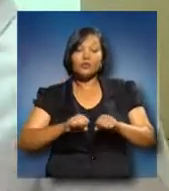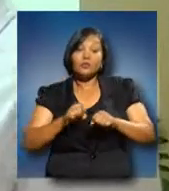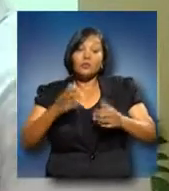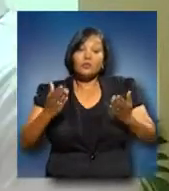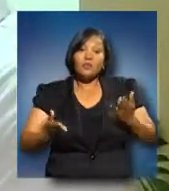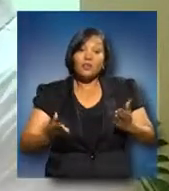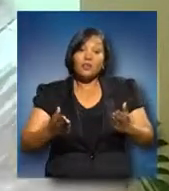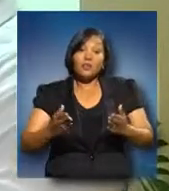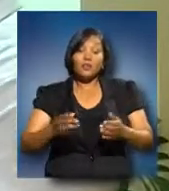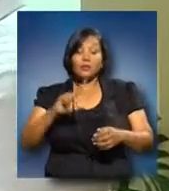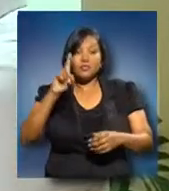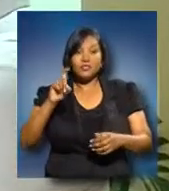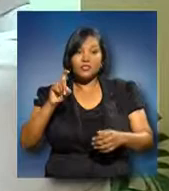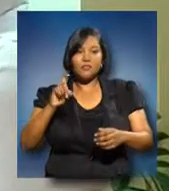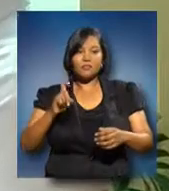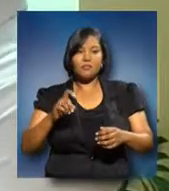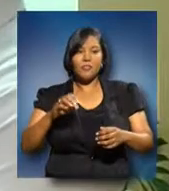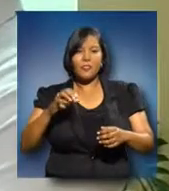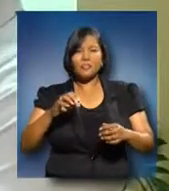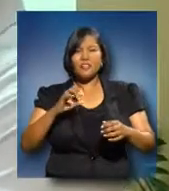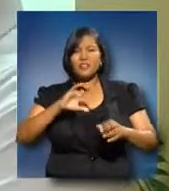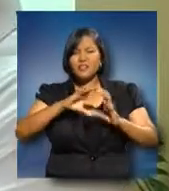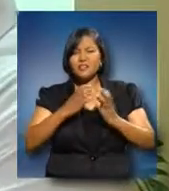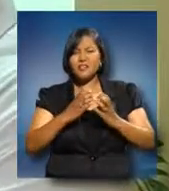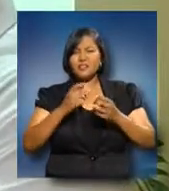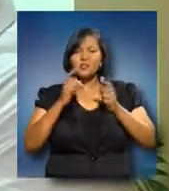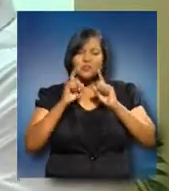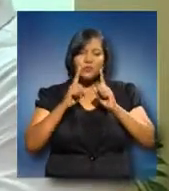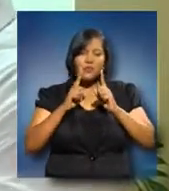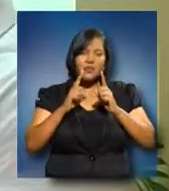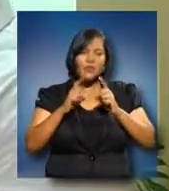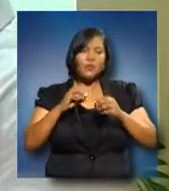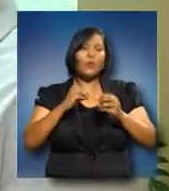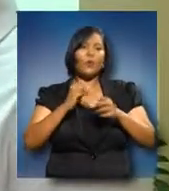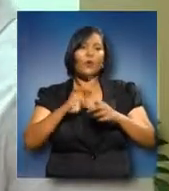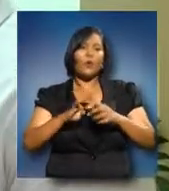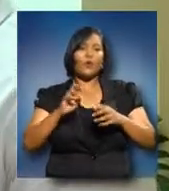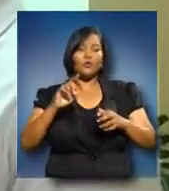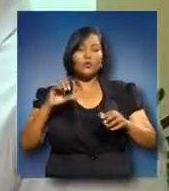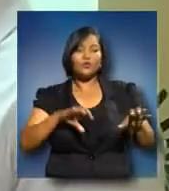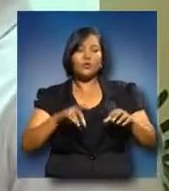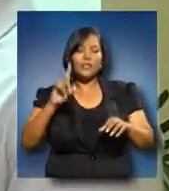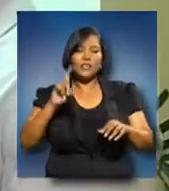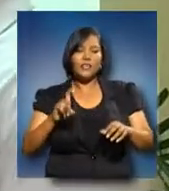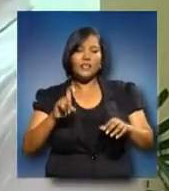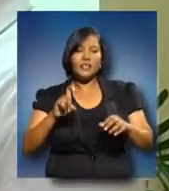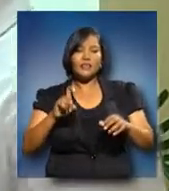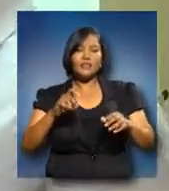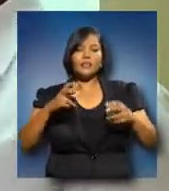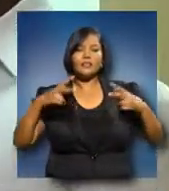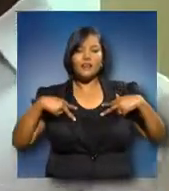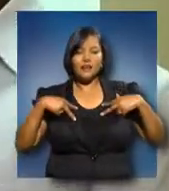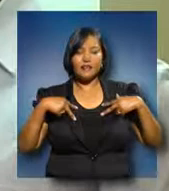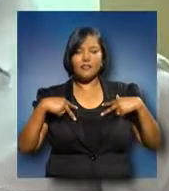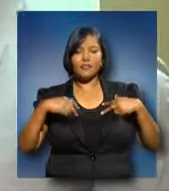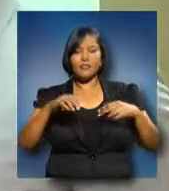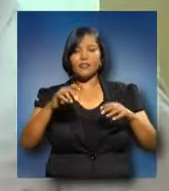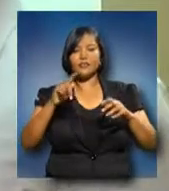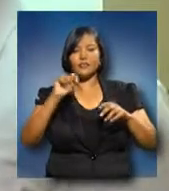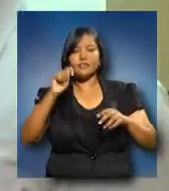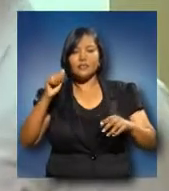a big deal over something that the consumers have no say, or is it just that this conversation should be had between